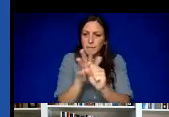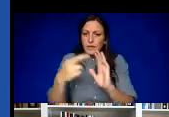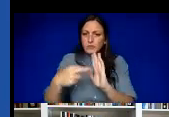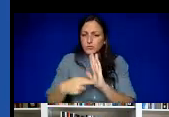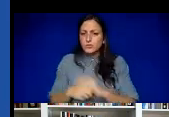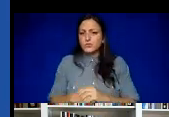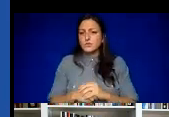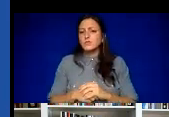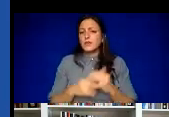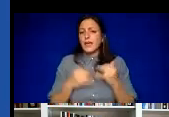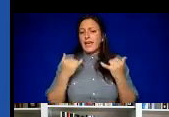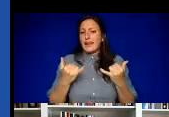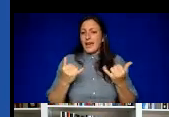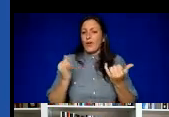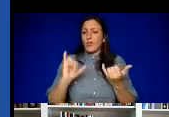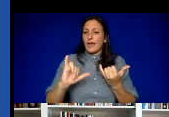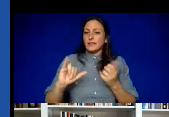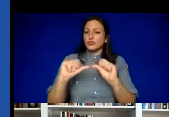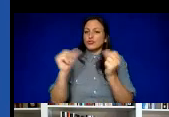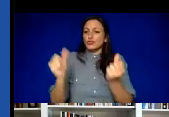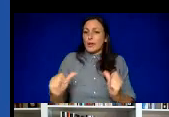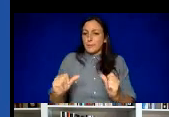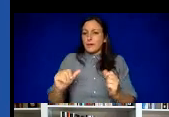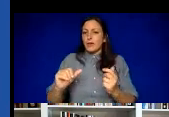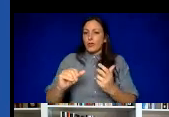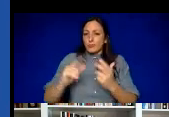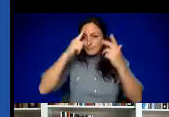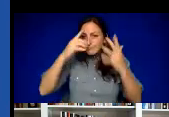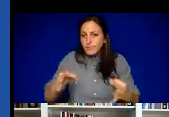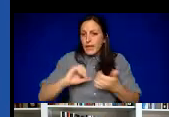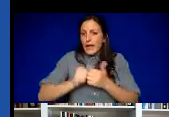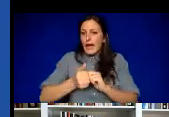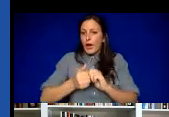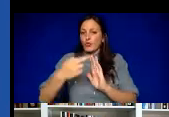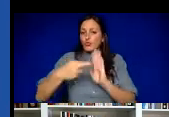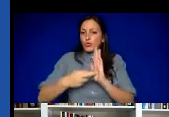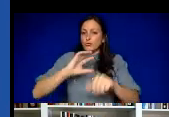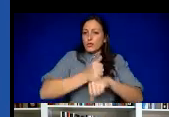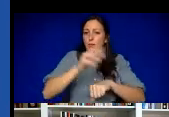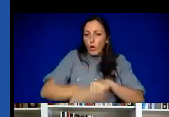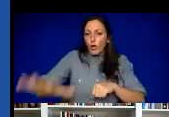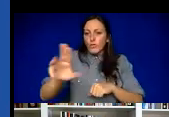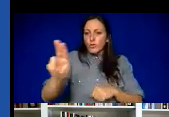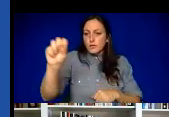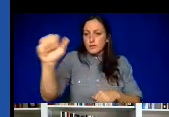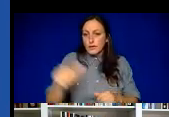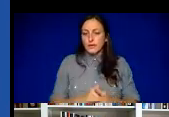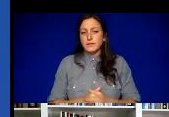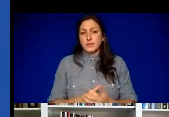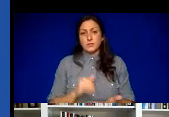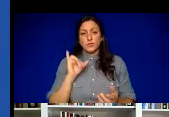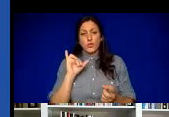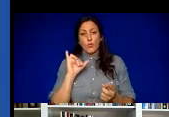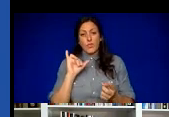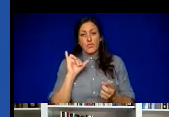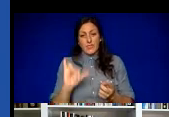that's shaping policy across the country. So my question was, to what extent was that reality a factor